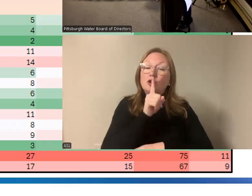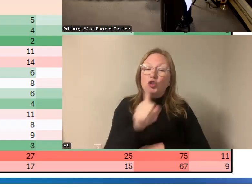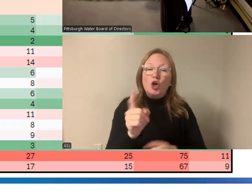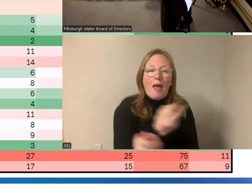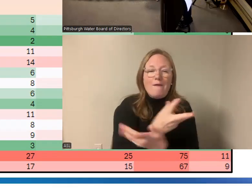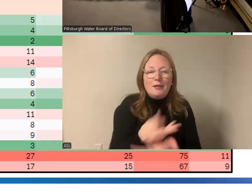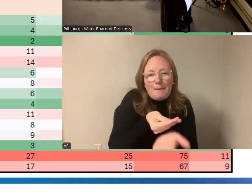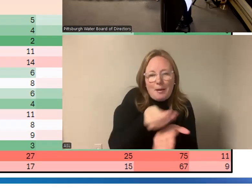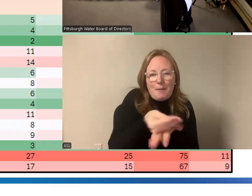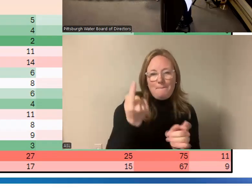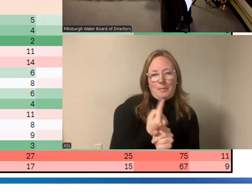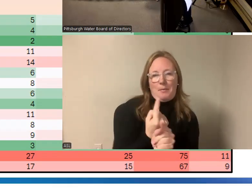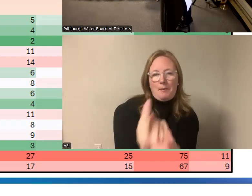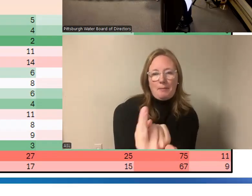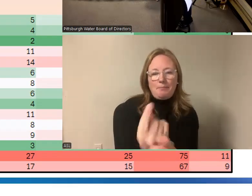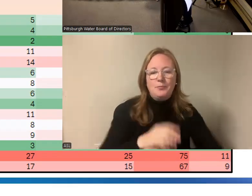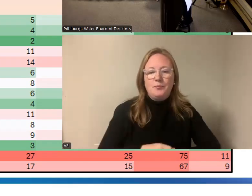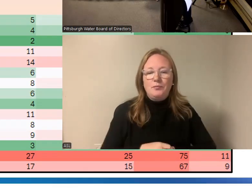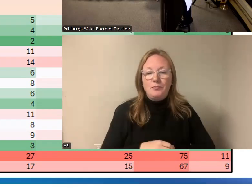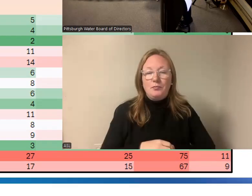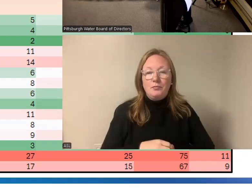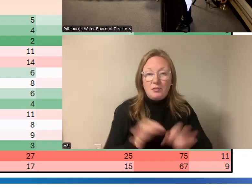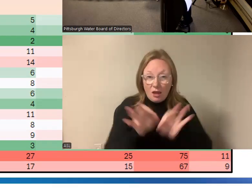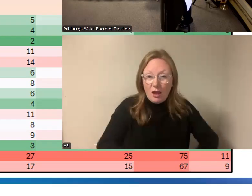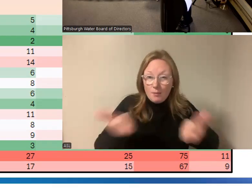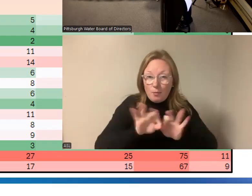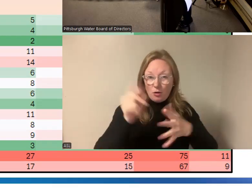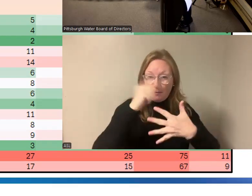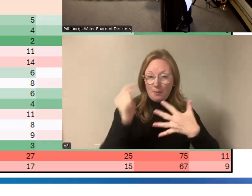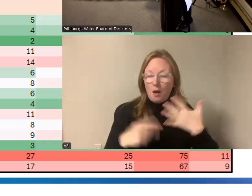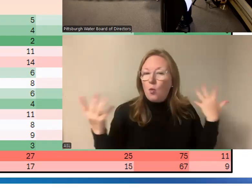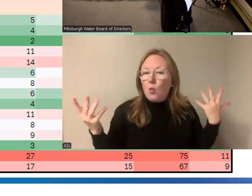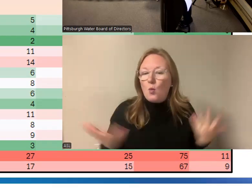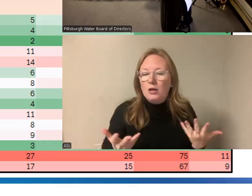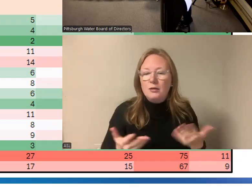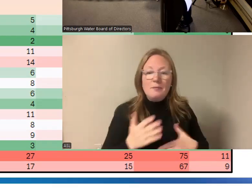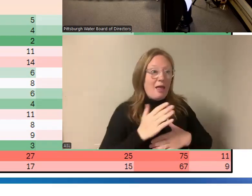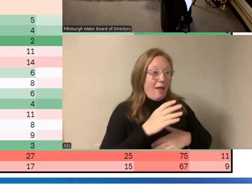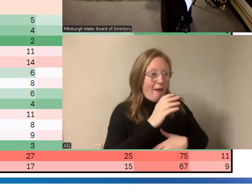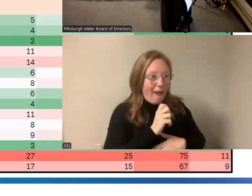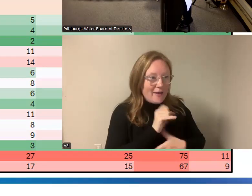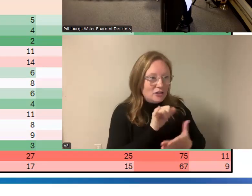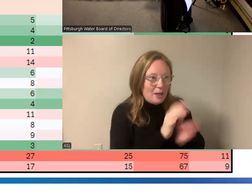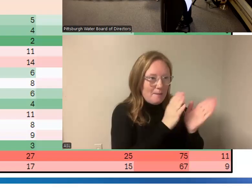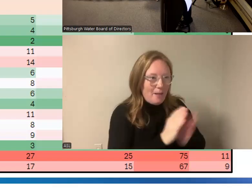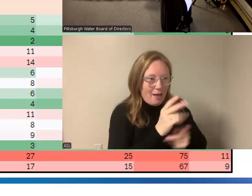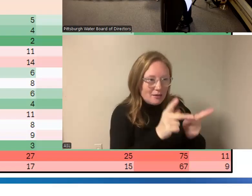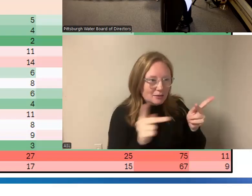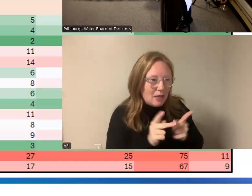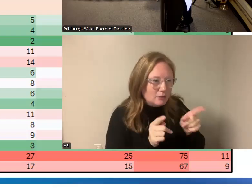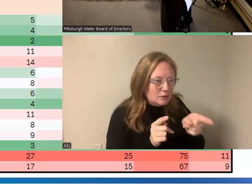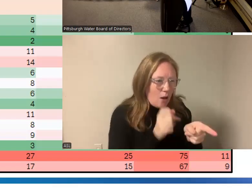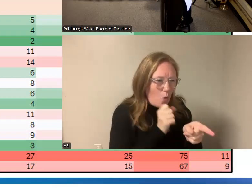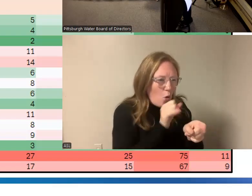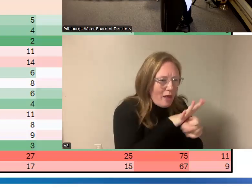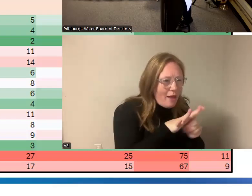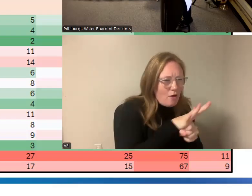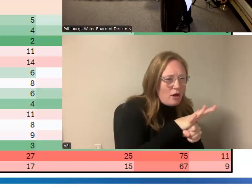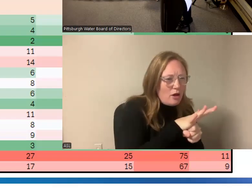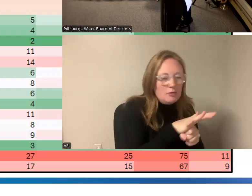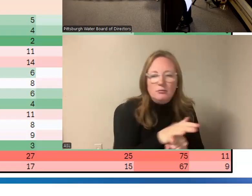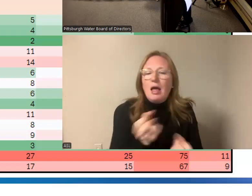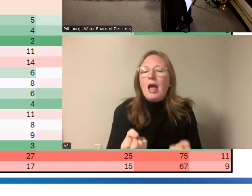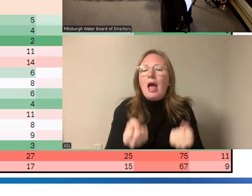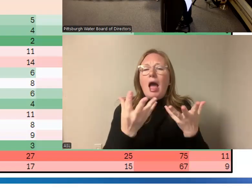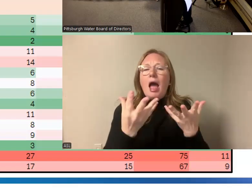spending. Key factors considered in its creation include the average age of the planned sites, the percentage of sites